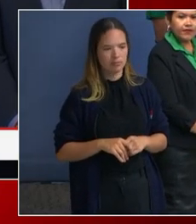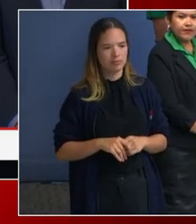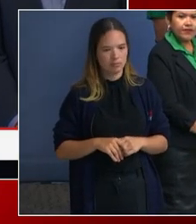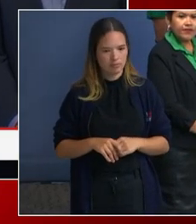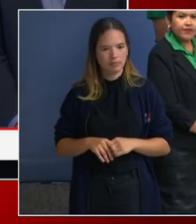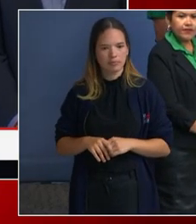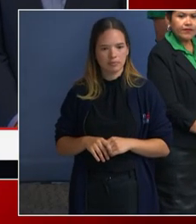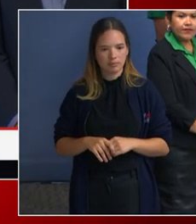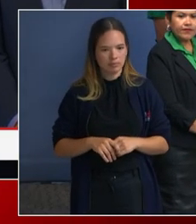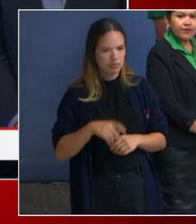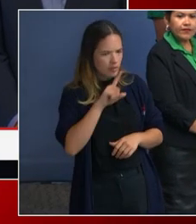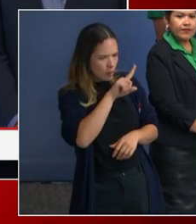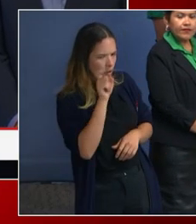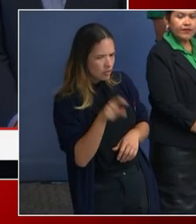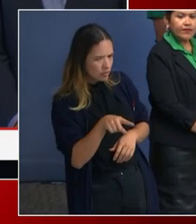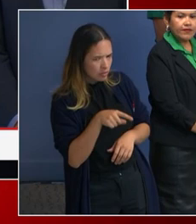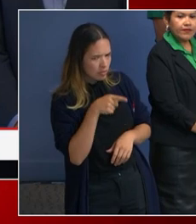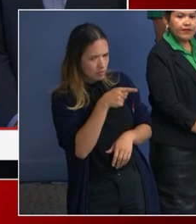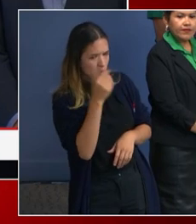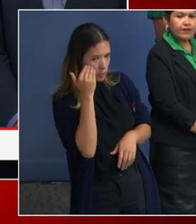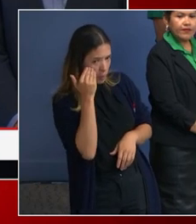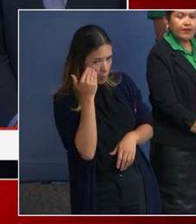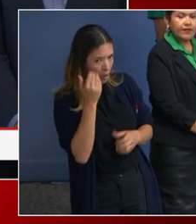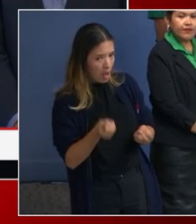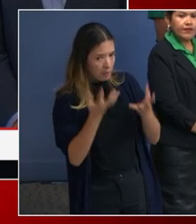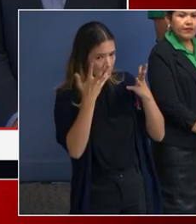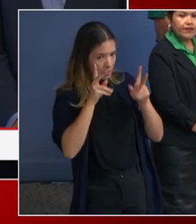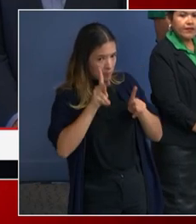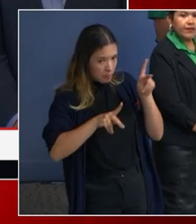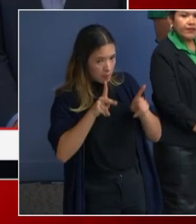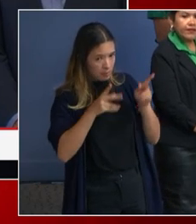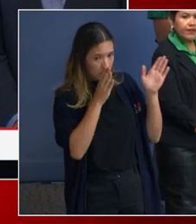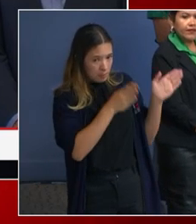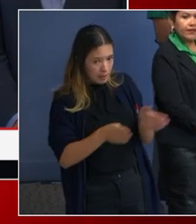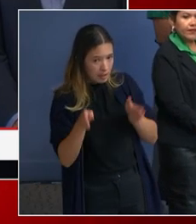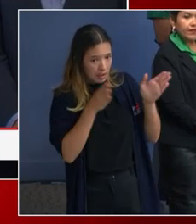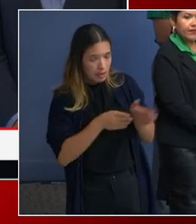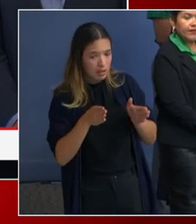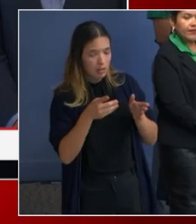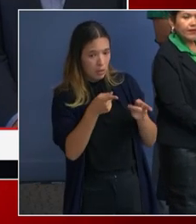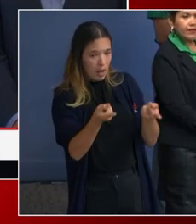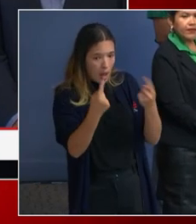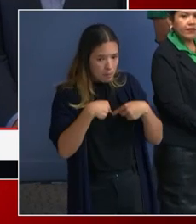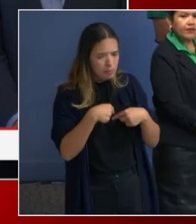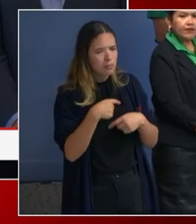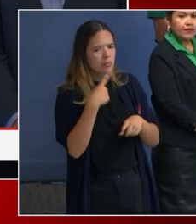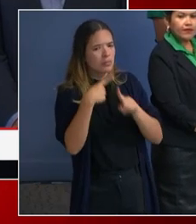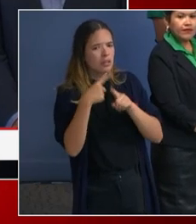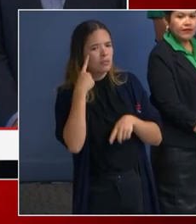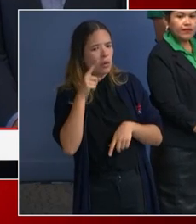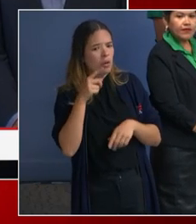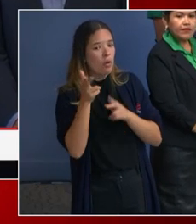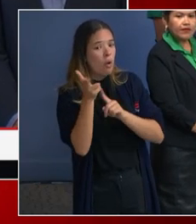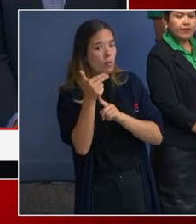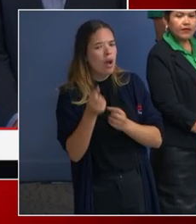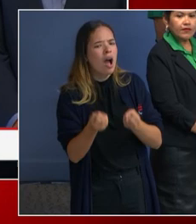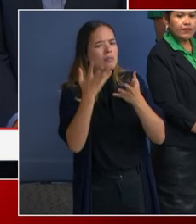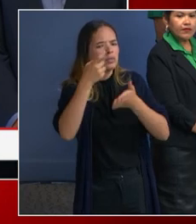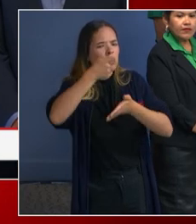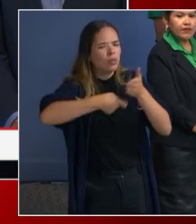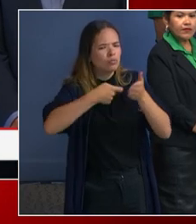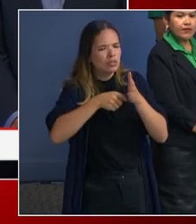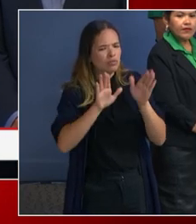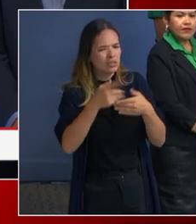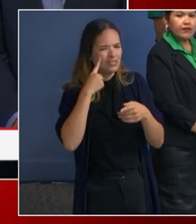many people you're preparing to come? And then when it comes to these hotel rooms for the families, what's the approximate cost for each family? Or